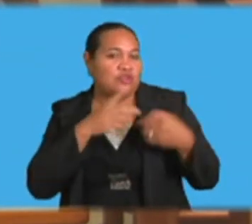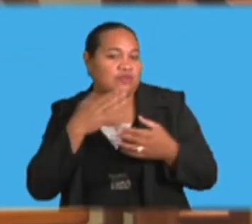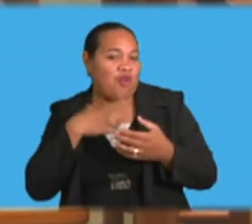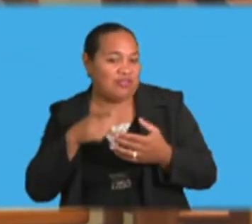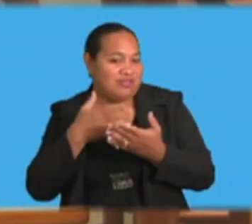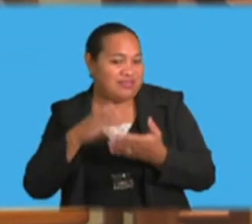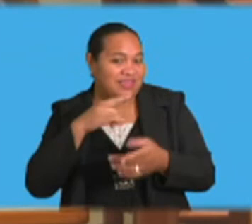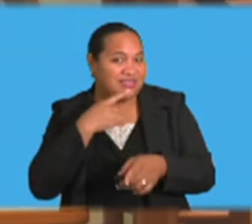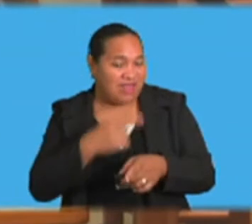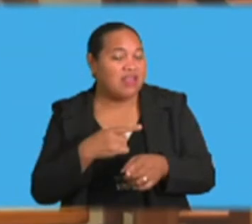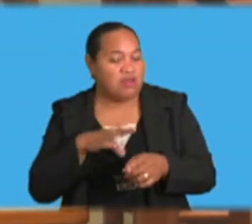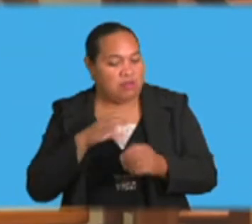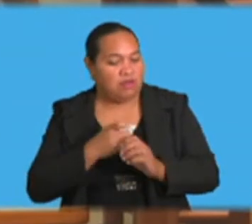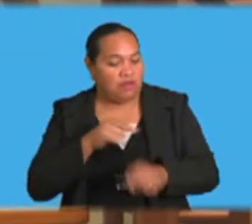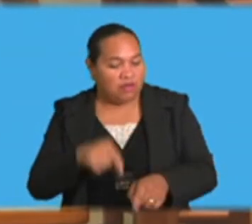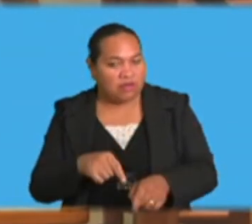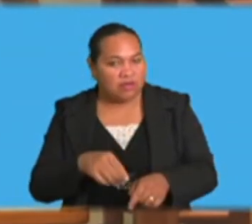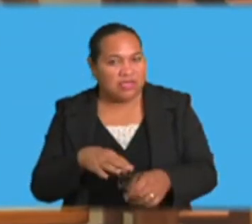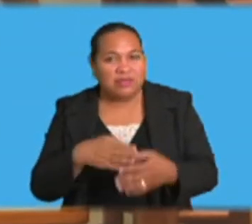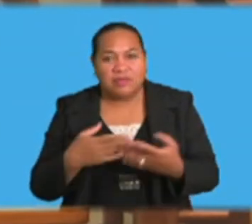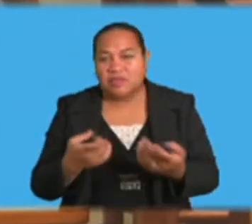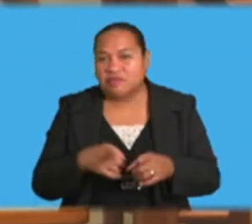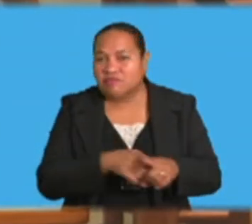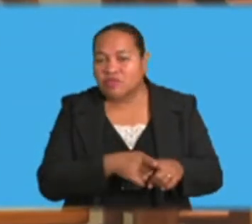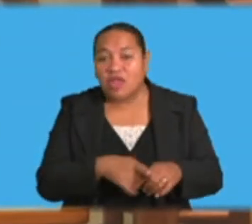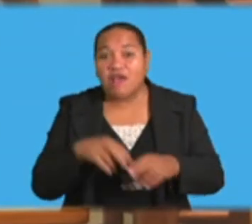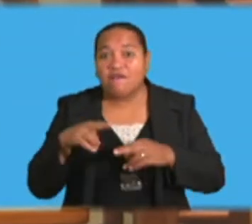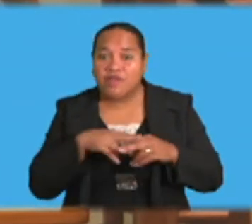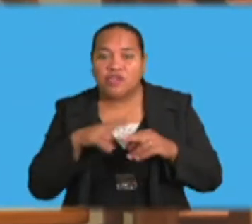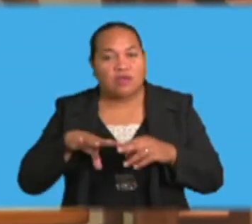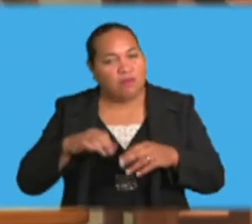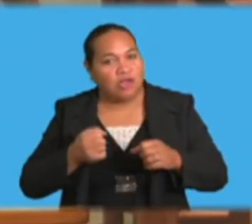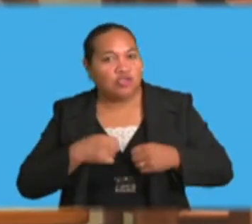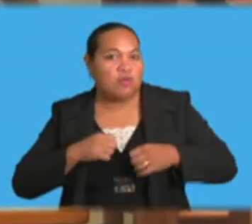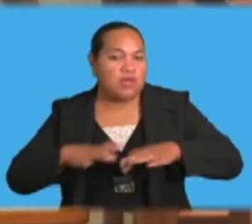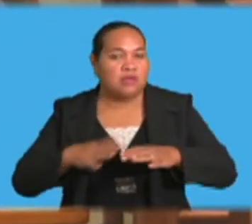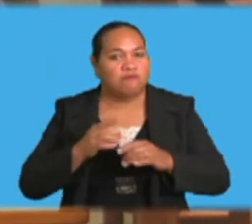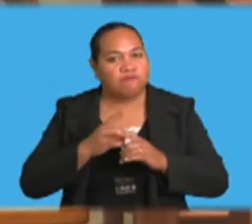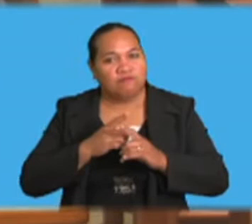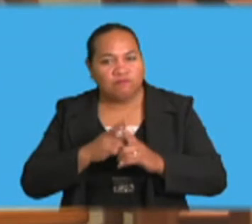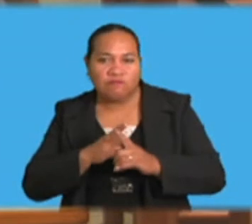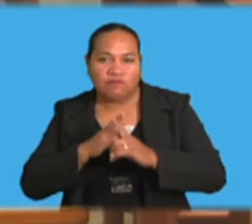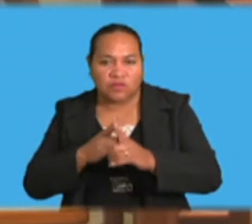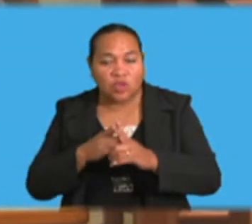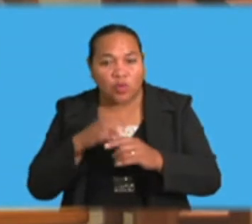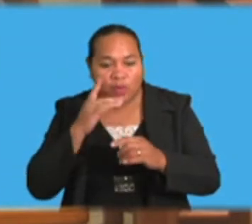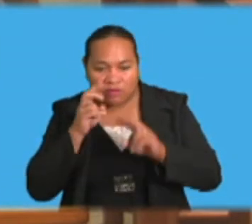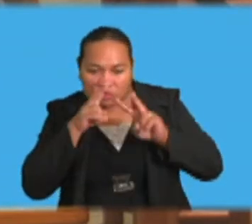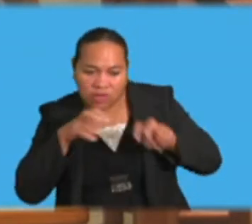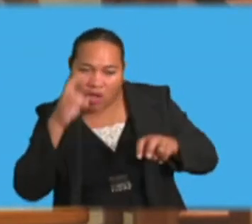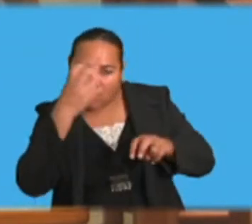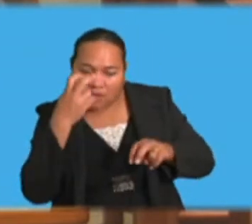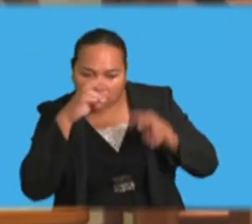of the covenants will constitute a yardstick by which Fiji's commitment will be measured and